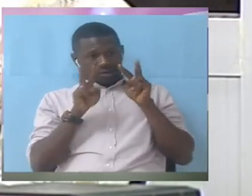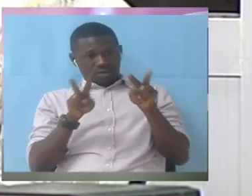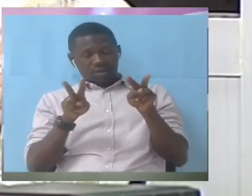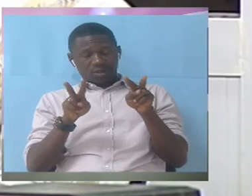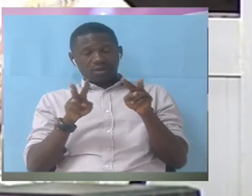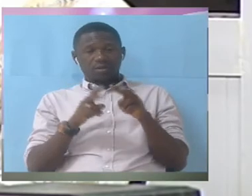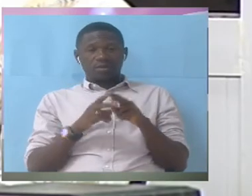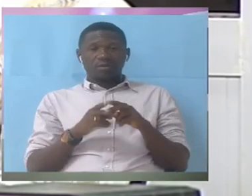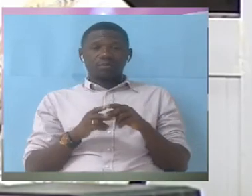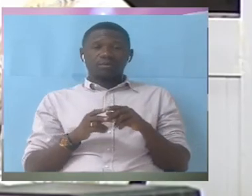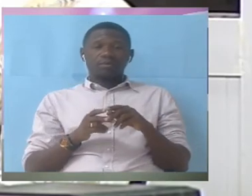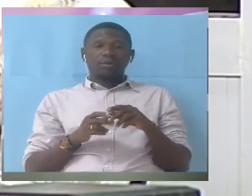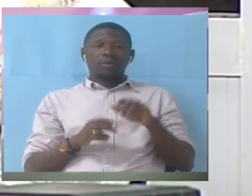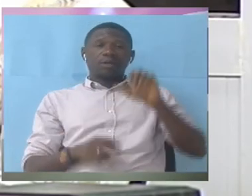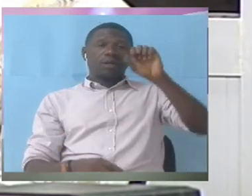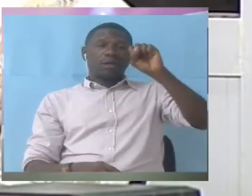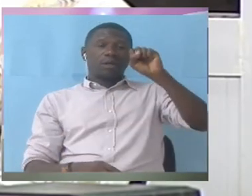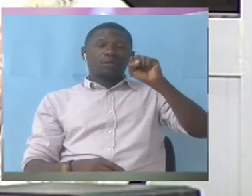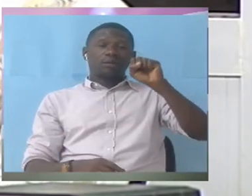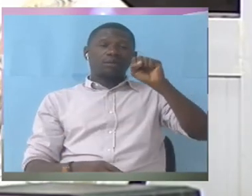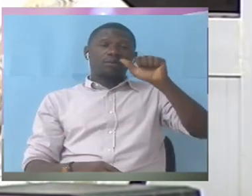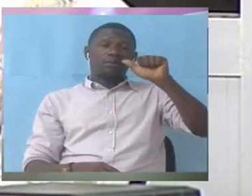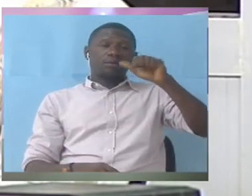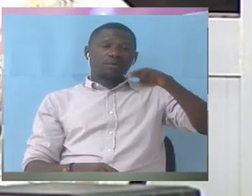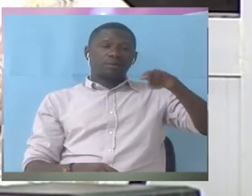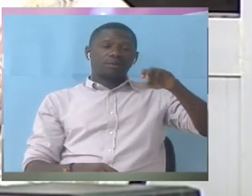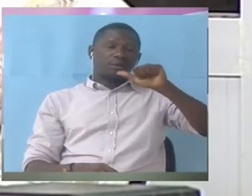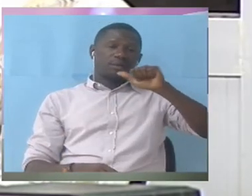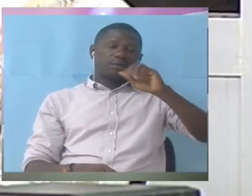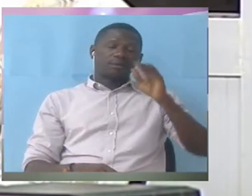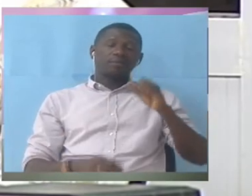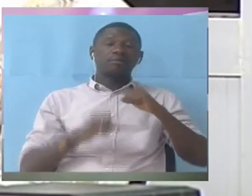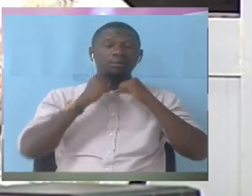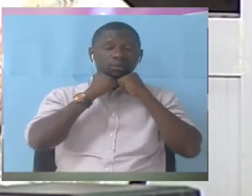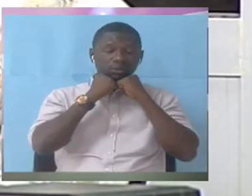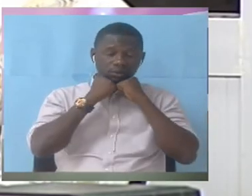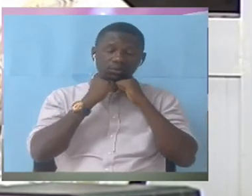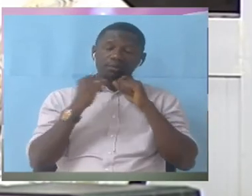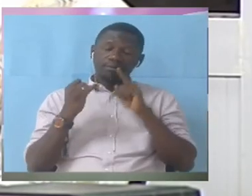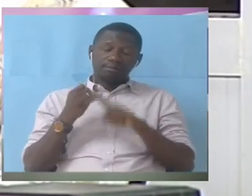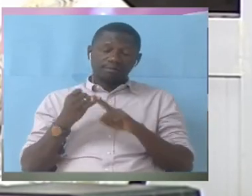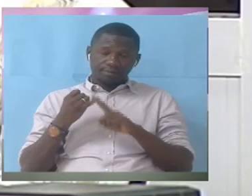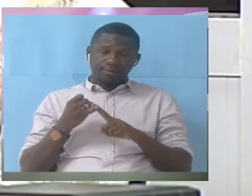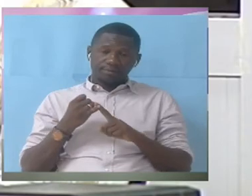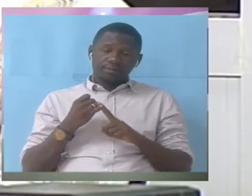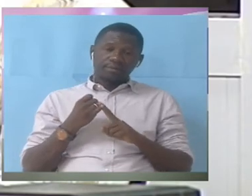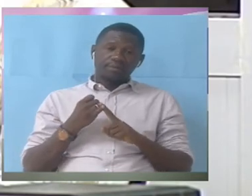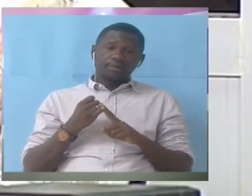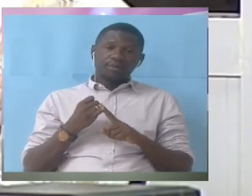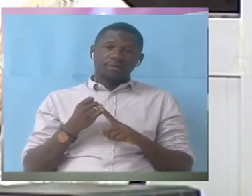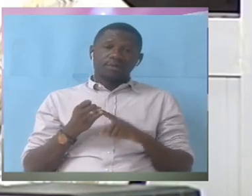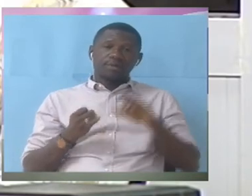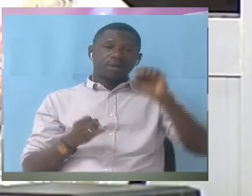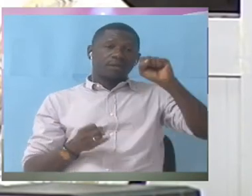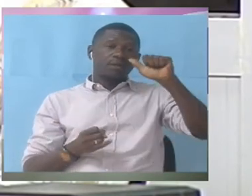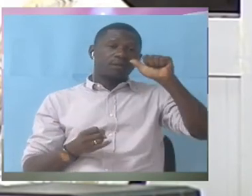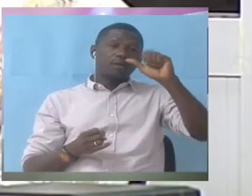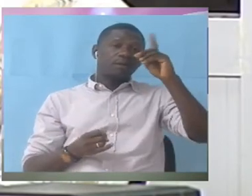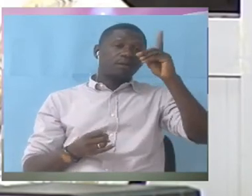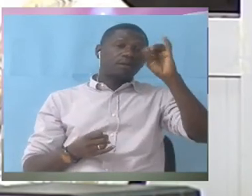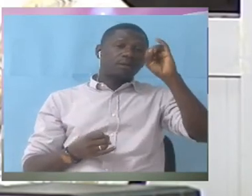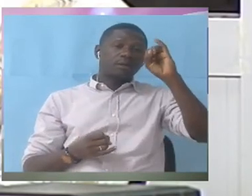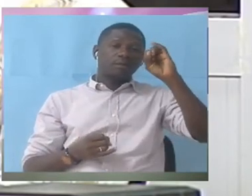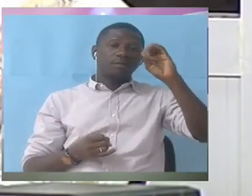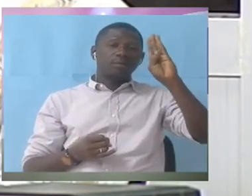fa lieutenant Sana Sabali lieutenant Sana Sabali lieutenant Sadibou Haidara